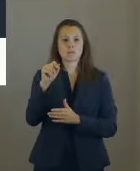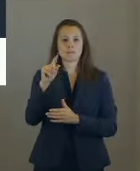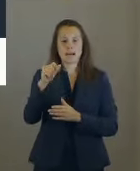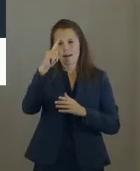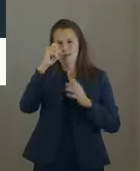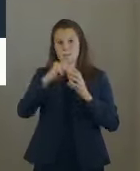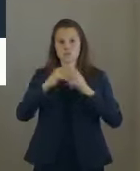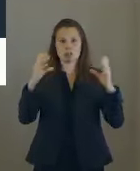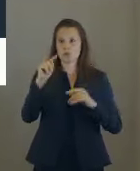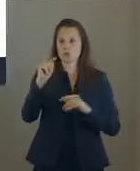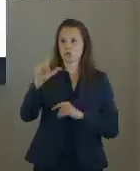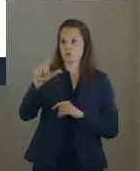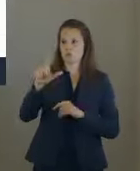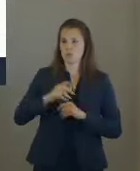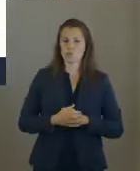visualization tool.